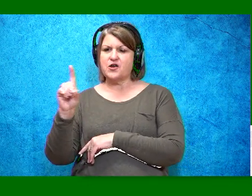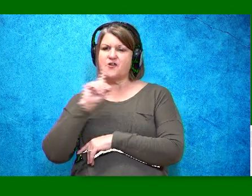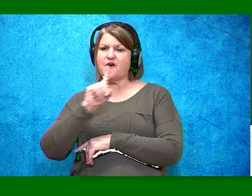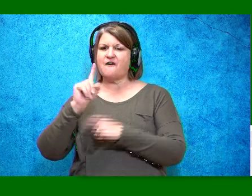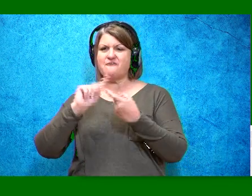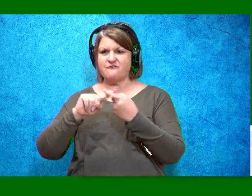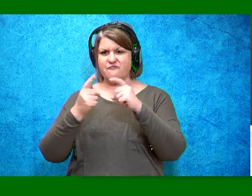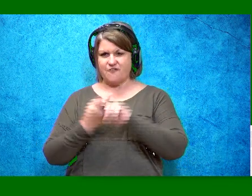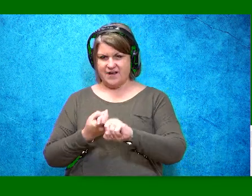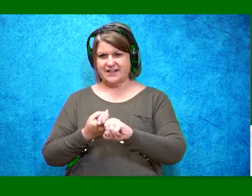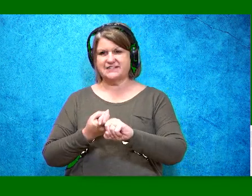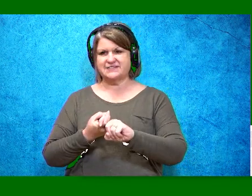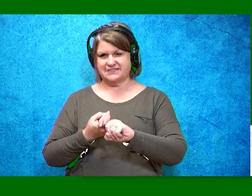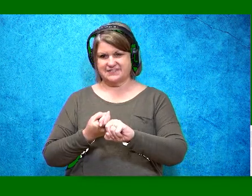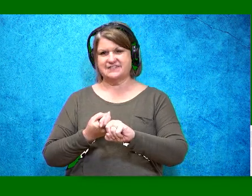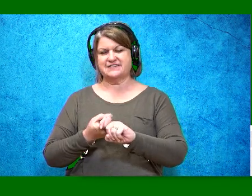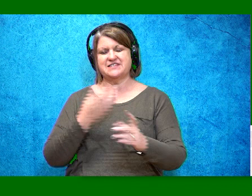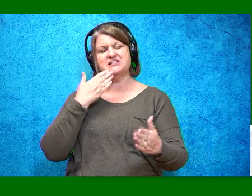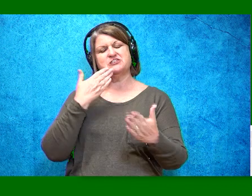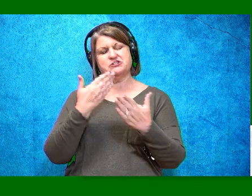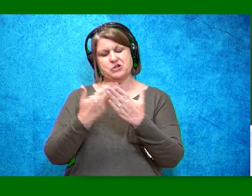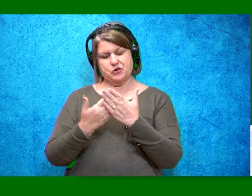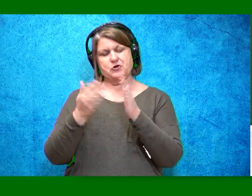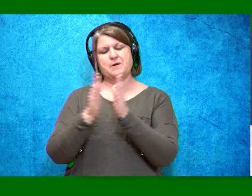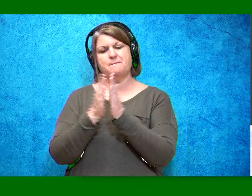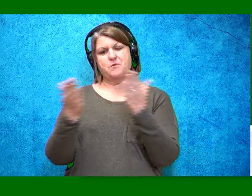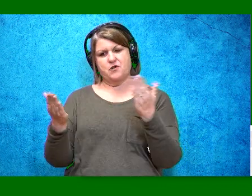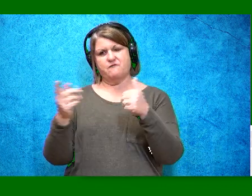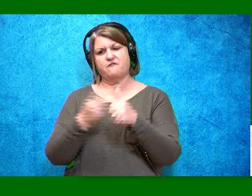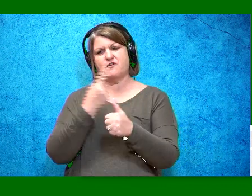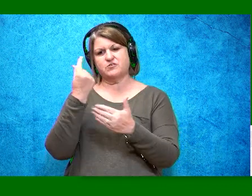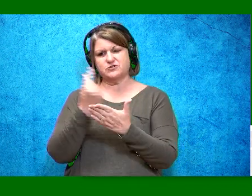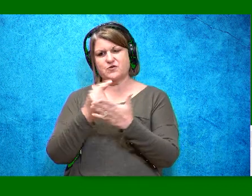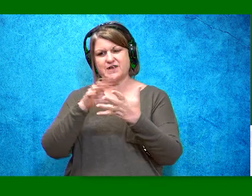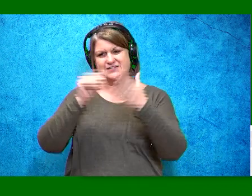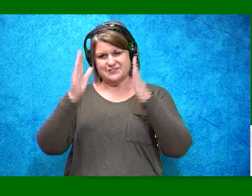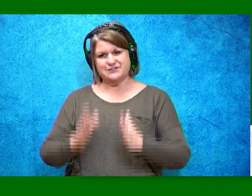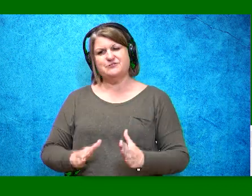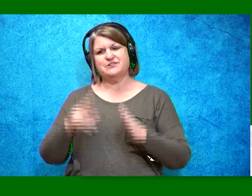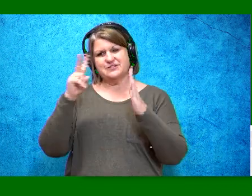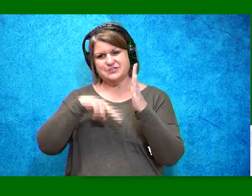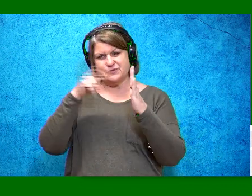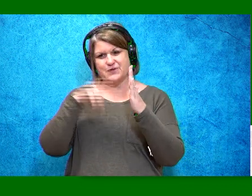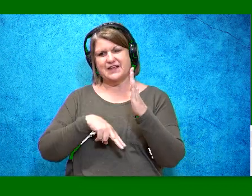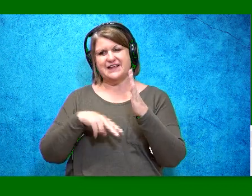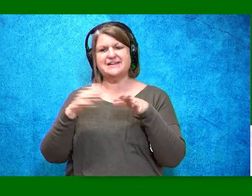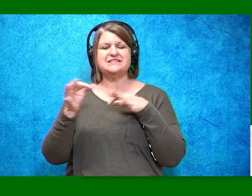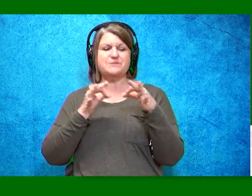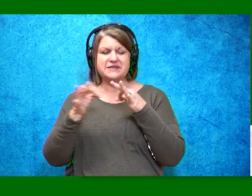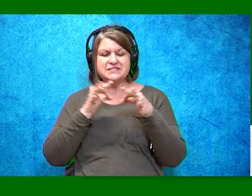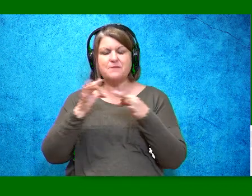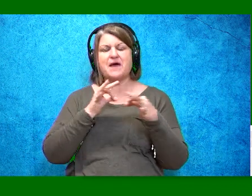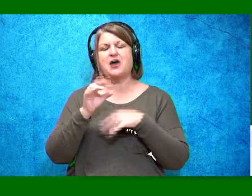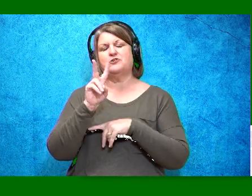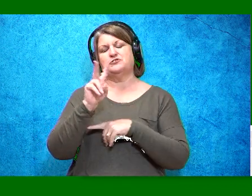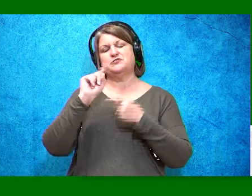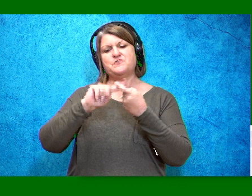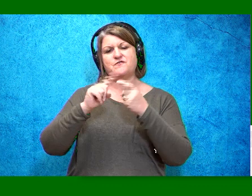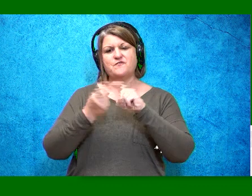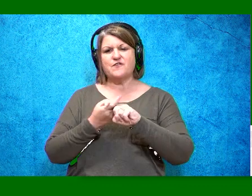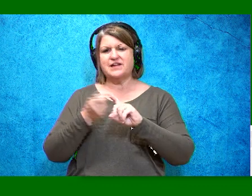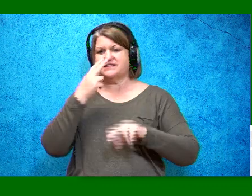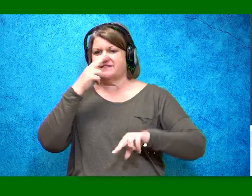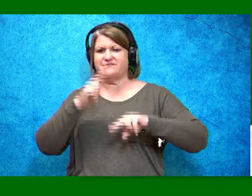and girls, this is a good chapter book for first graders to start at. This story tells about two friends and the adventures that they have